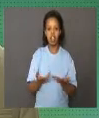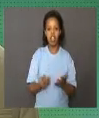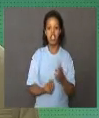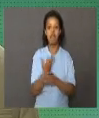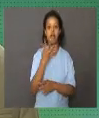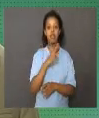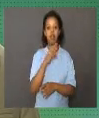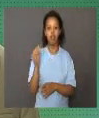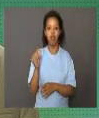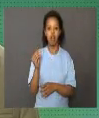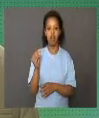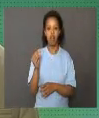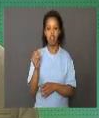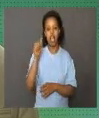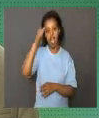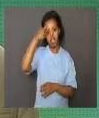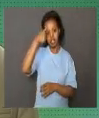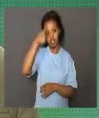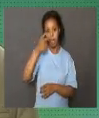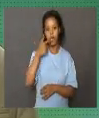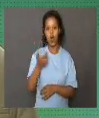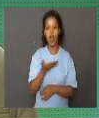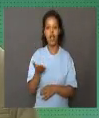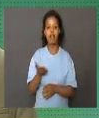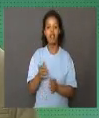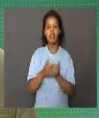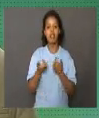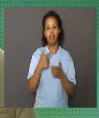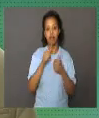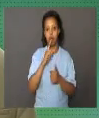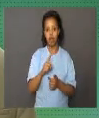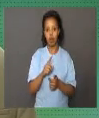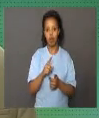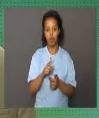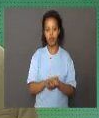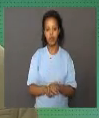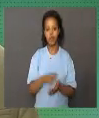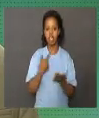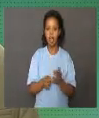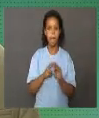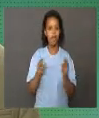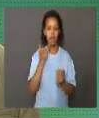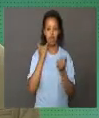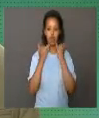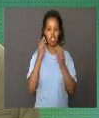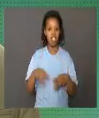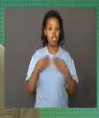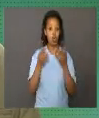to the cause of AIDS. This is going to be a very informative